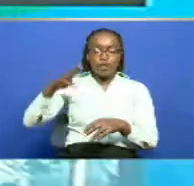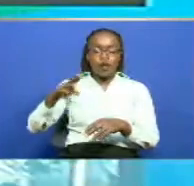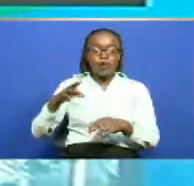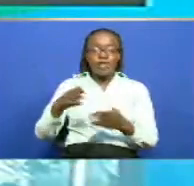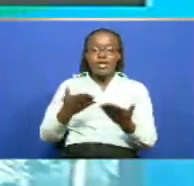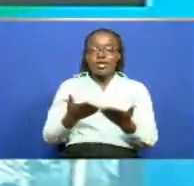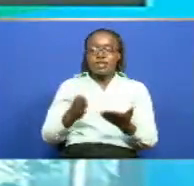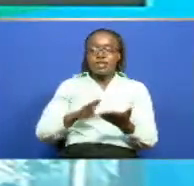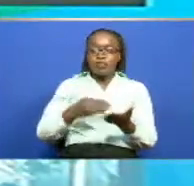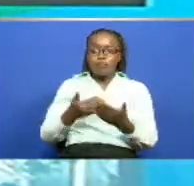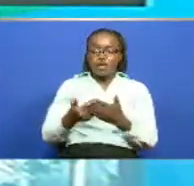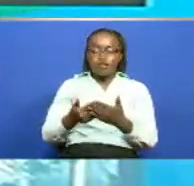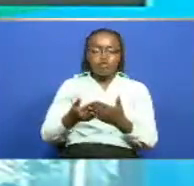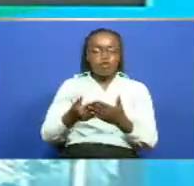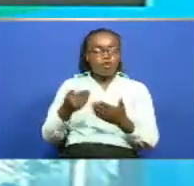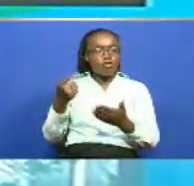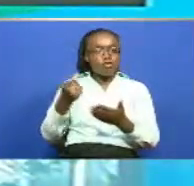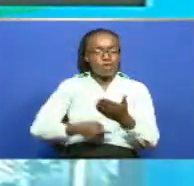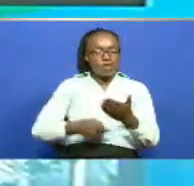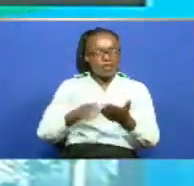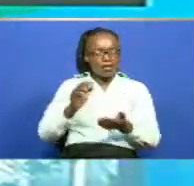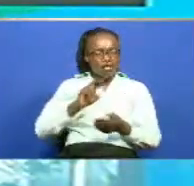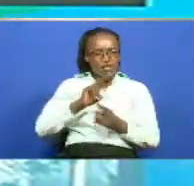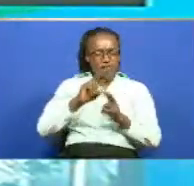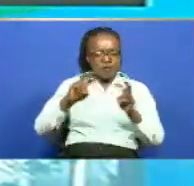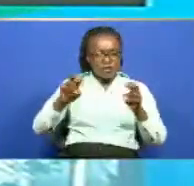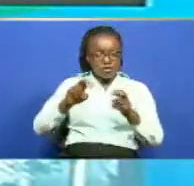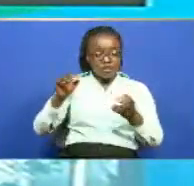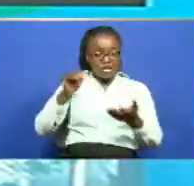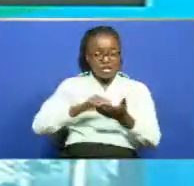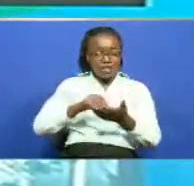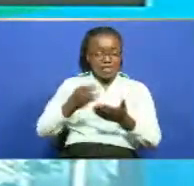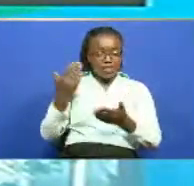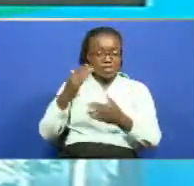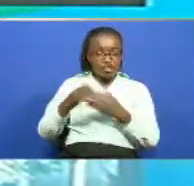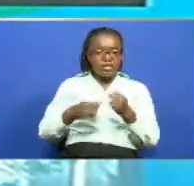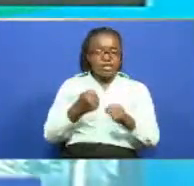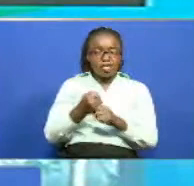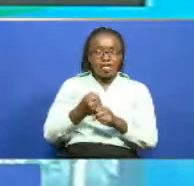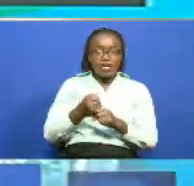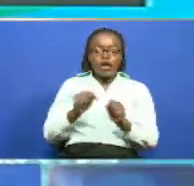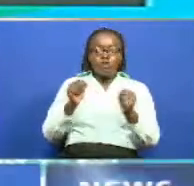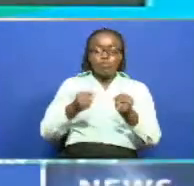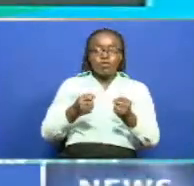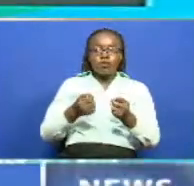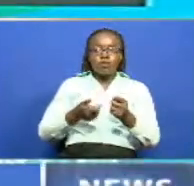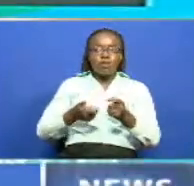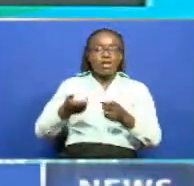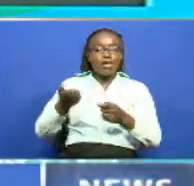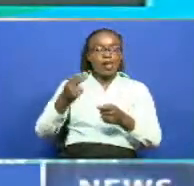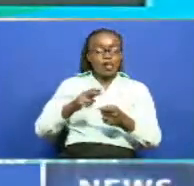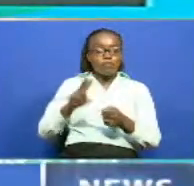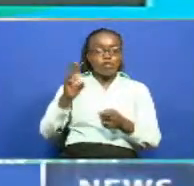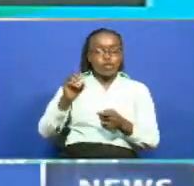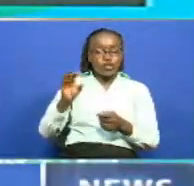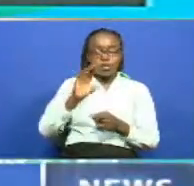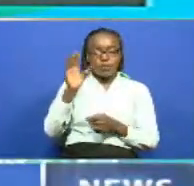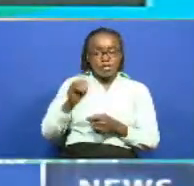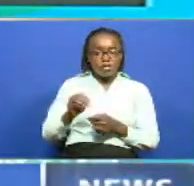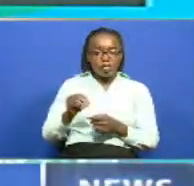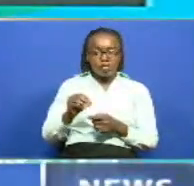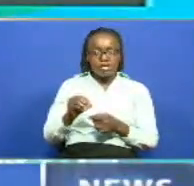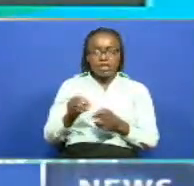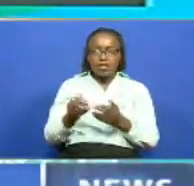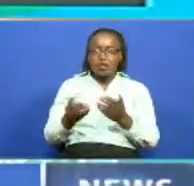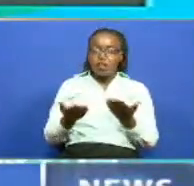for electricity tariffs review last year in proposals that could see the cost of electricity increasing by 20% if